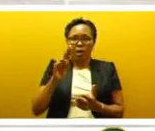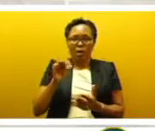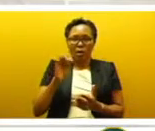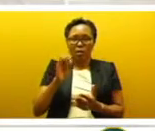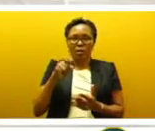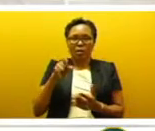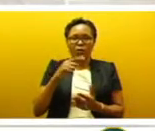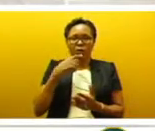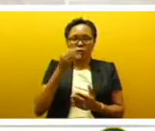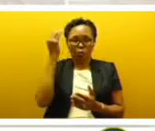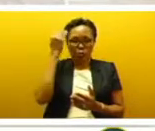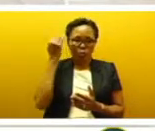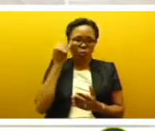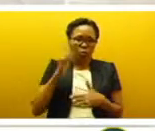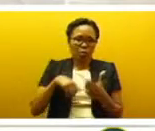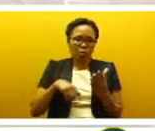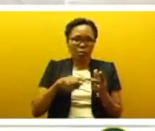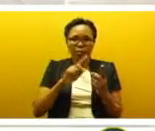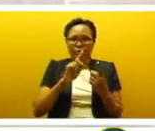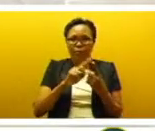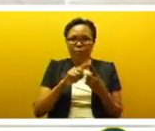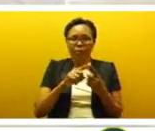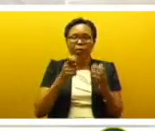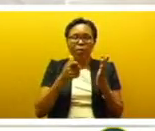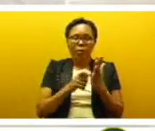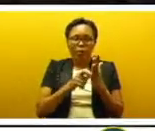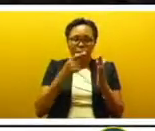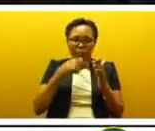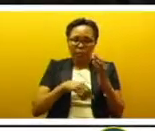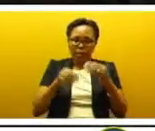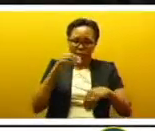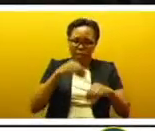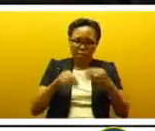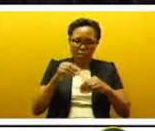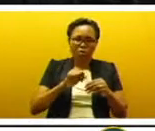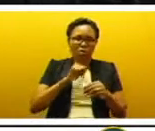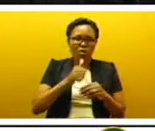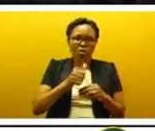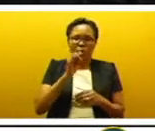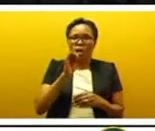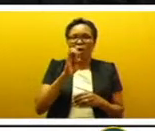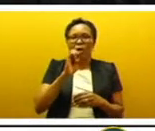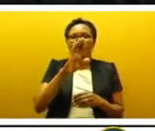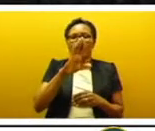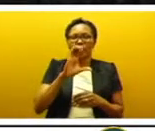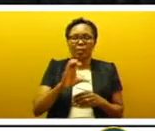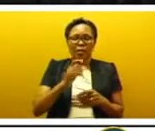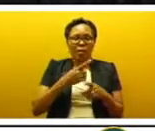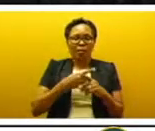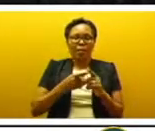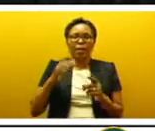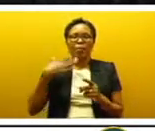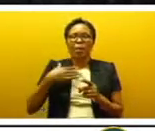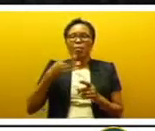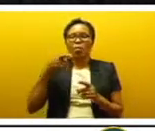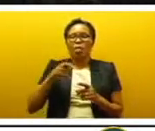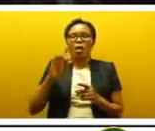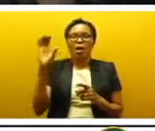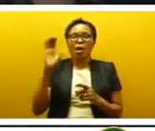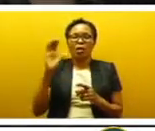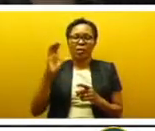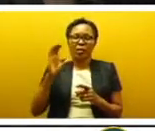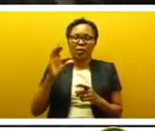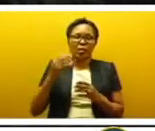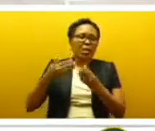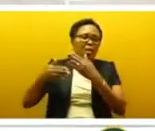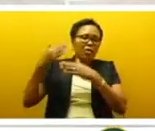things. A, the problems in our elections is not IEBC, but the candidates. History does not support that